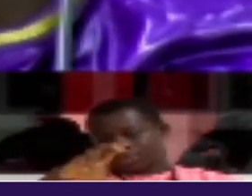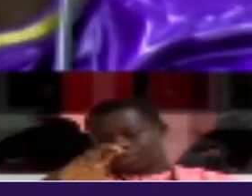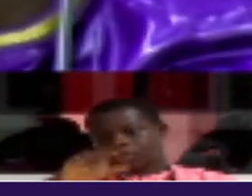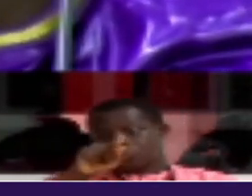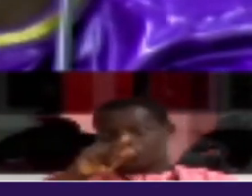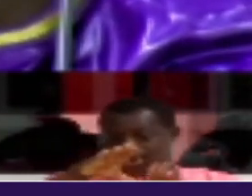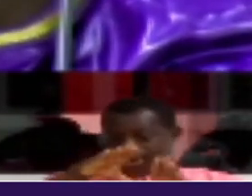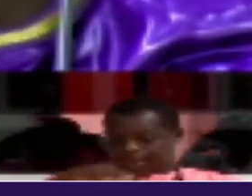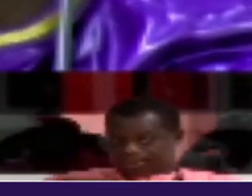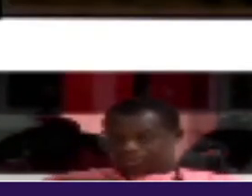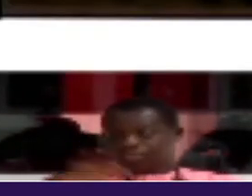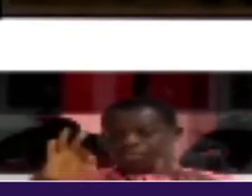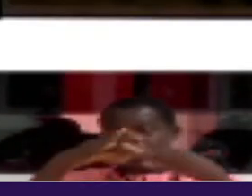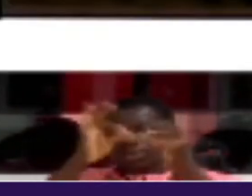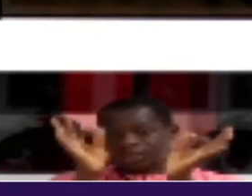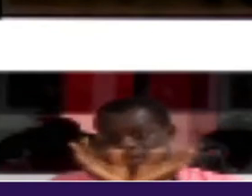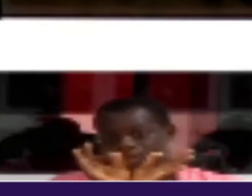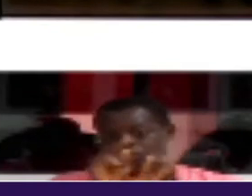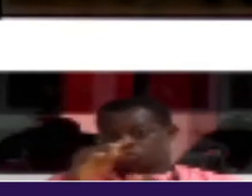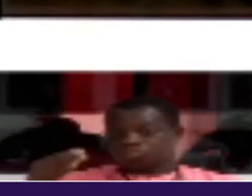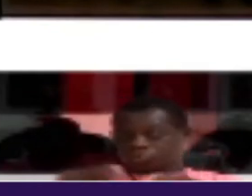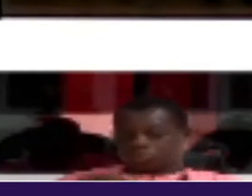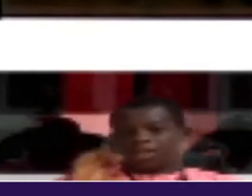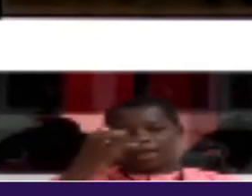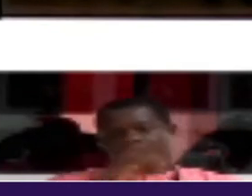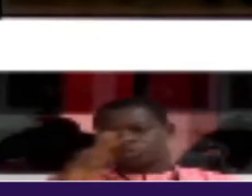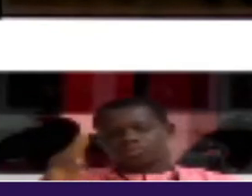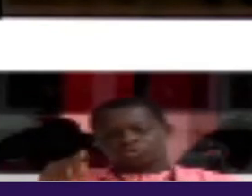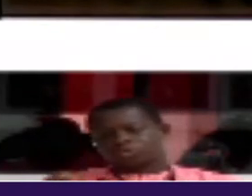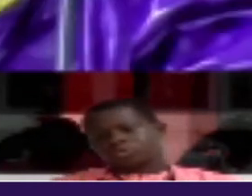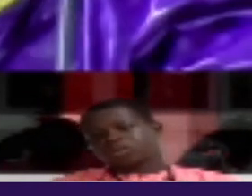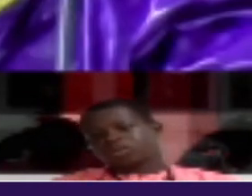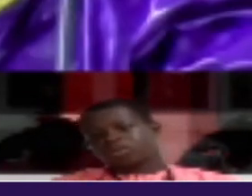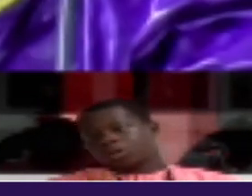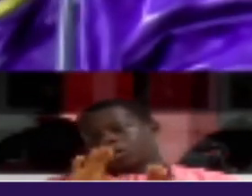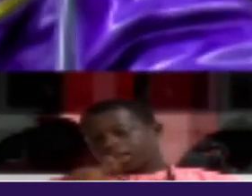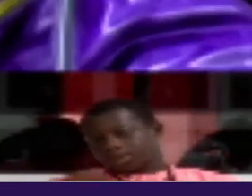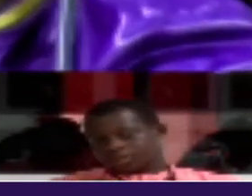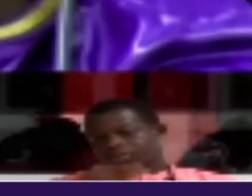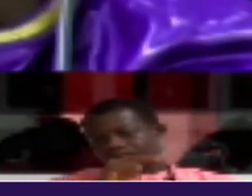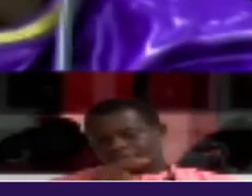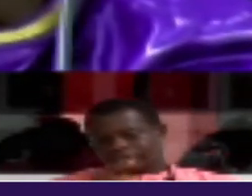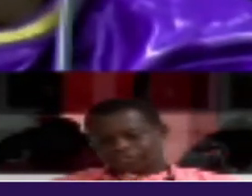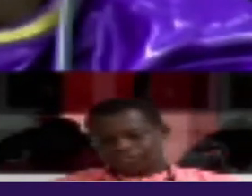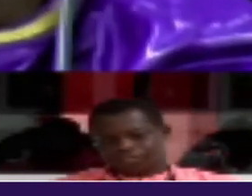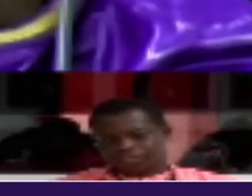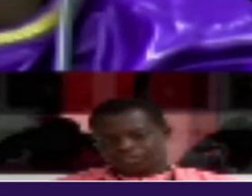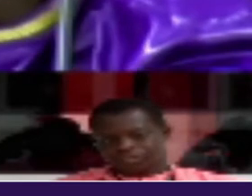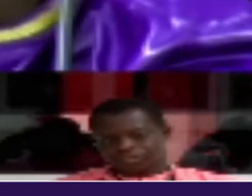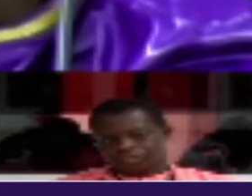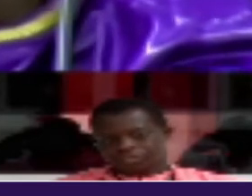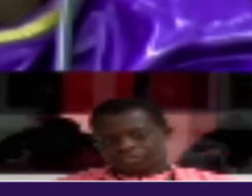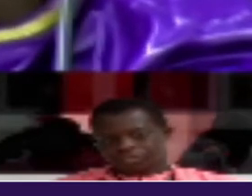the team that was called the junglers? I cannot deny that. Good. Good. So let's proceed.